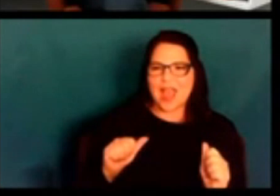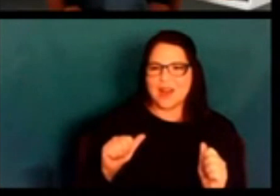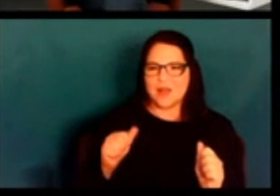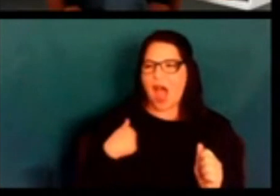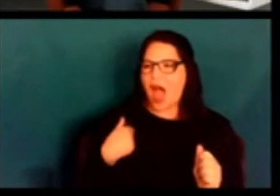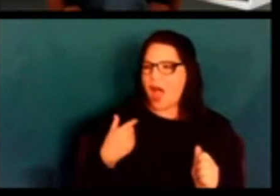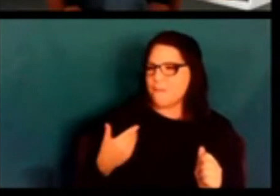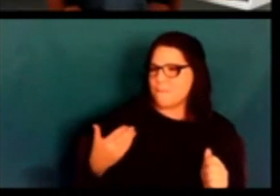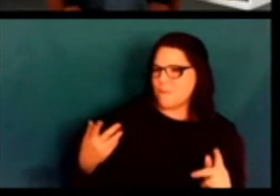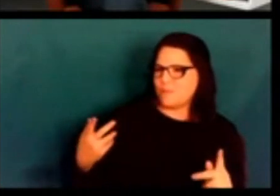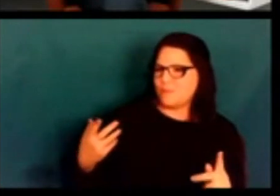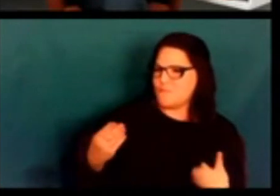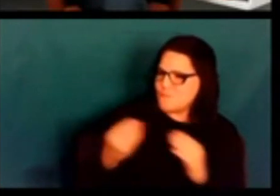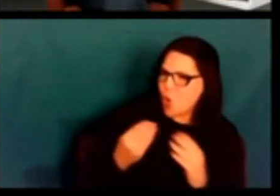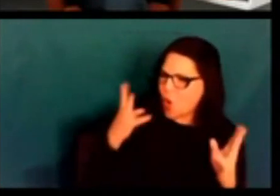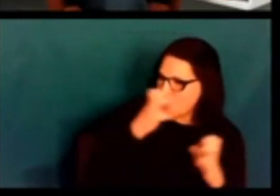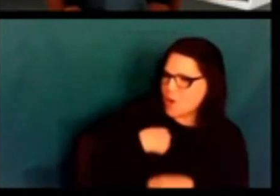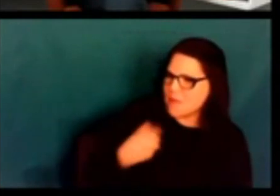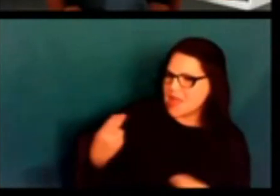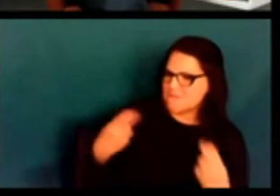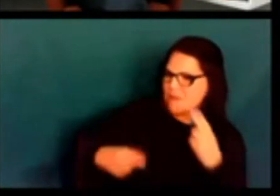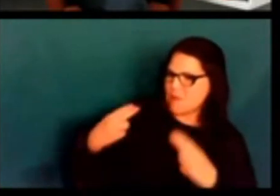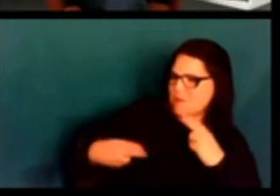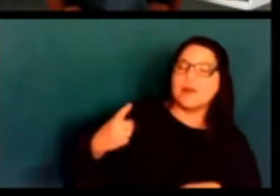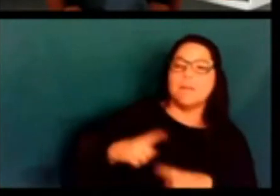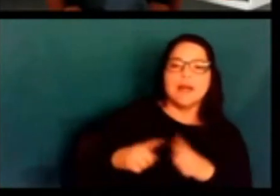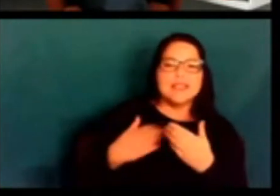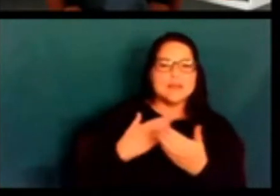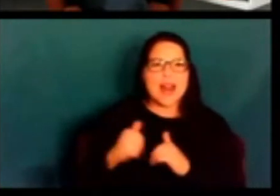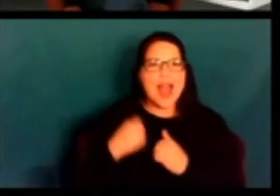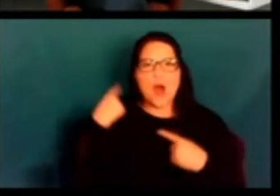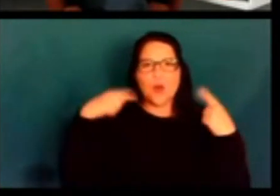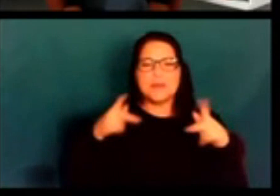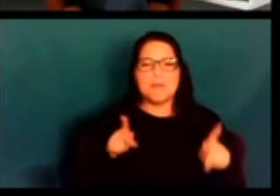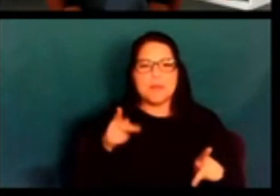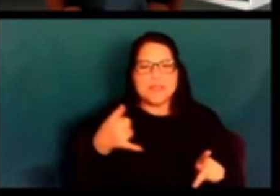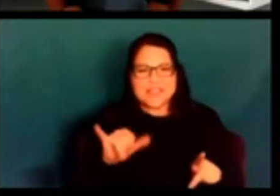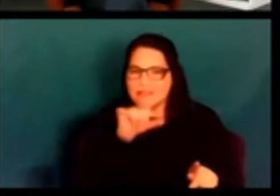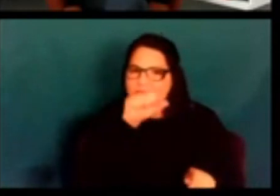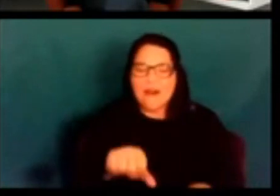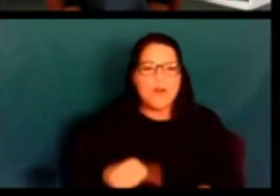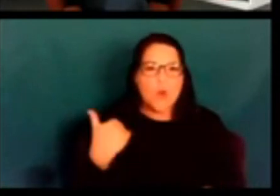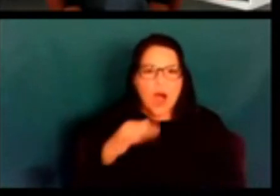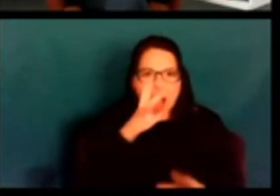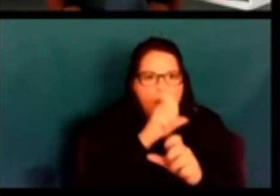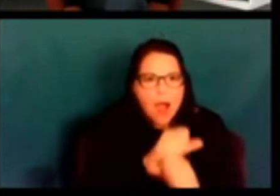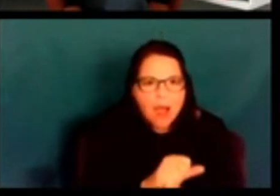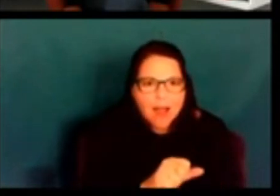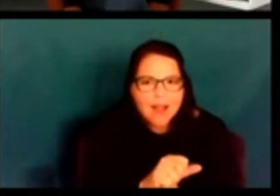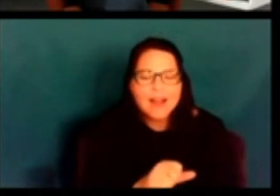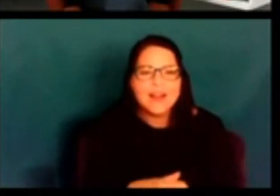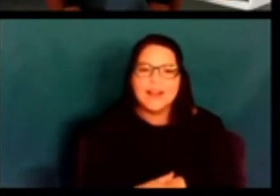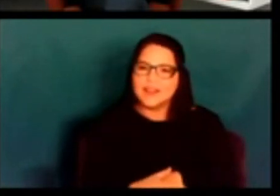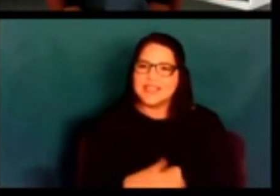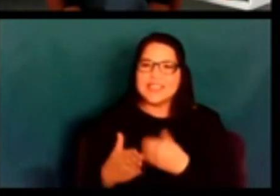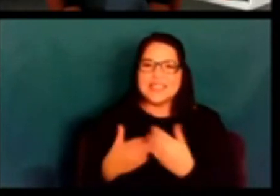other, And no matter how crazy we did it, people still seemed to like it. Yeah, absolutely.